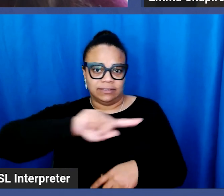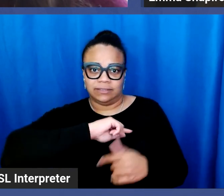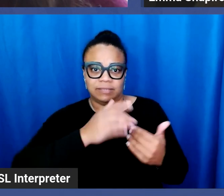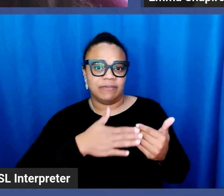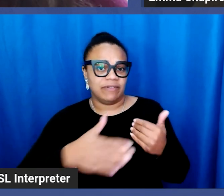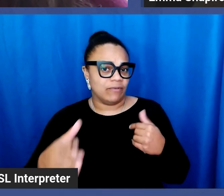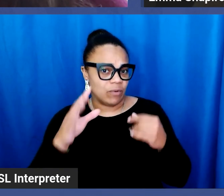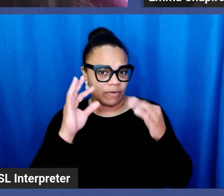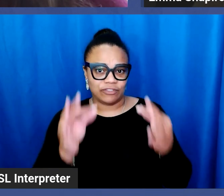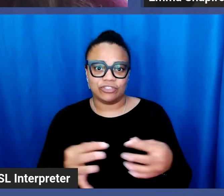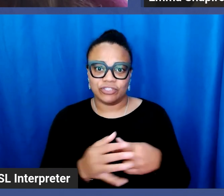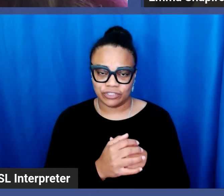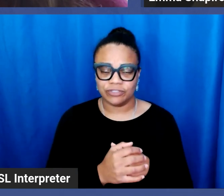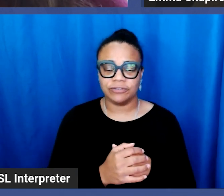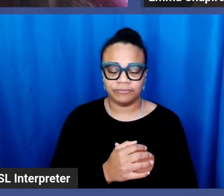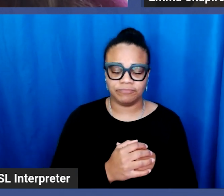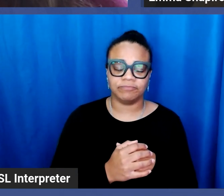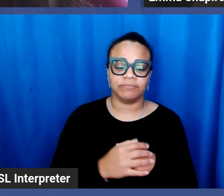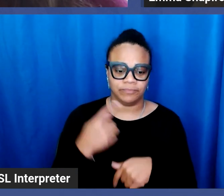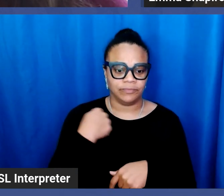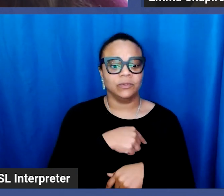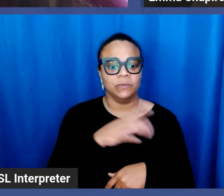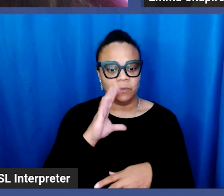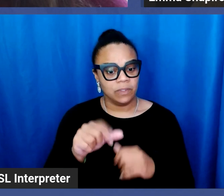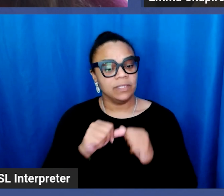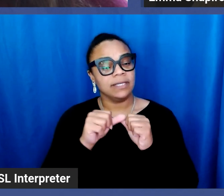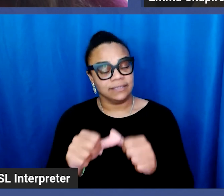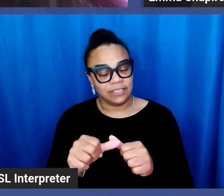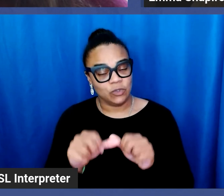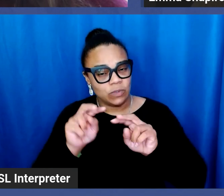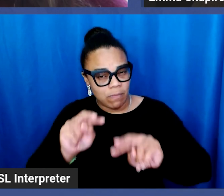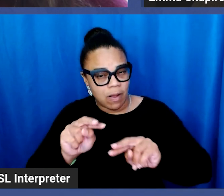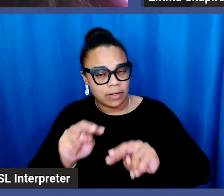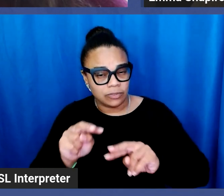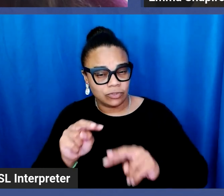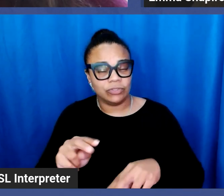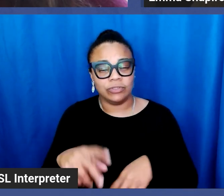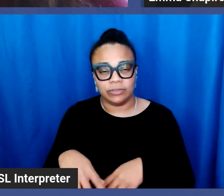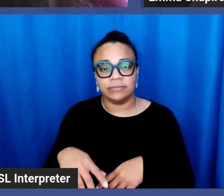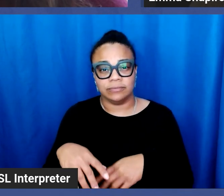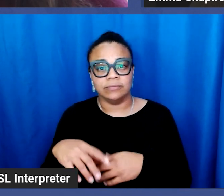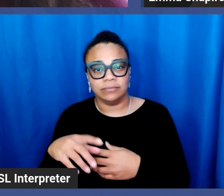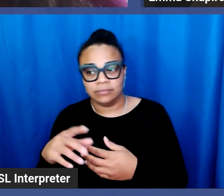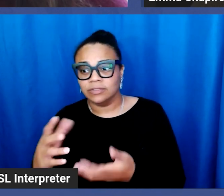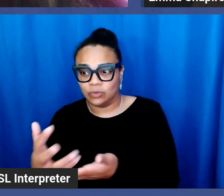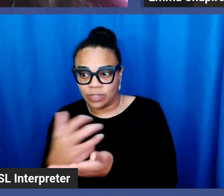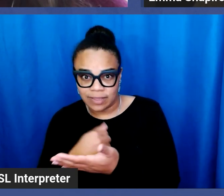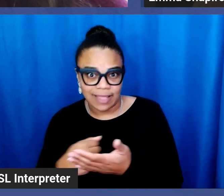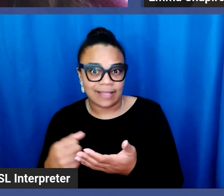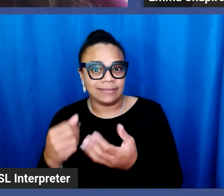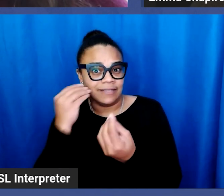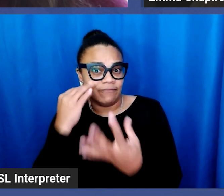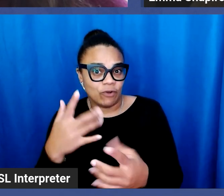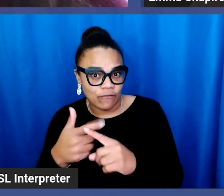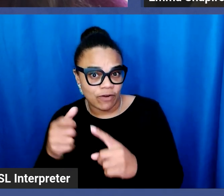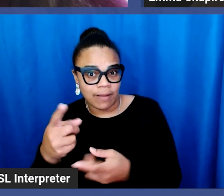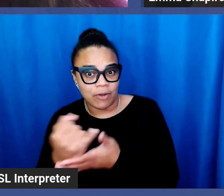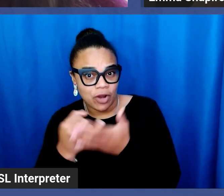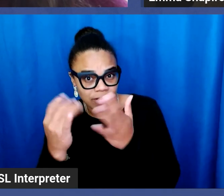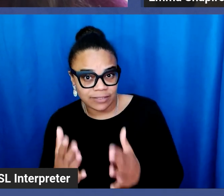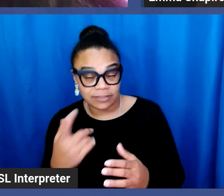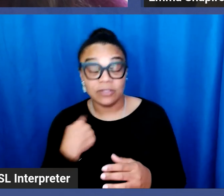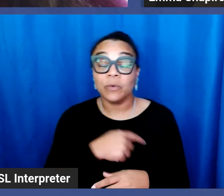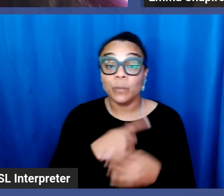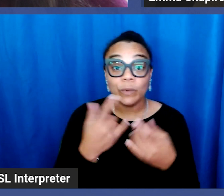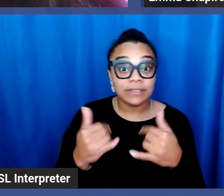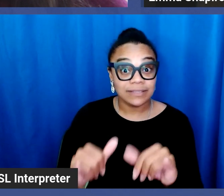for sure. We're going to be continuing to monitor these things to protect artists, and we'll continue to gather information. We're still gathering